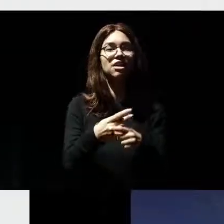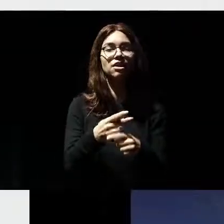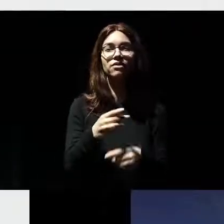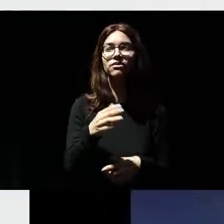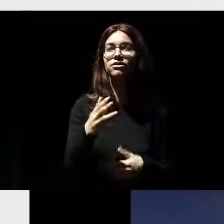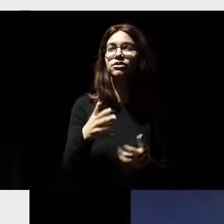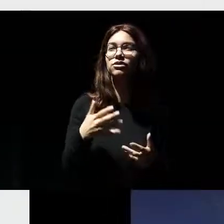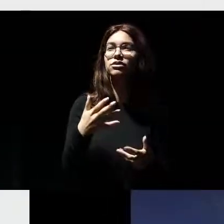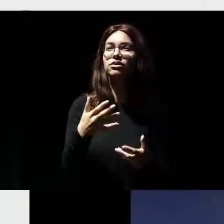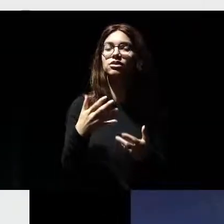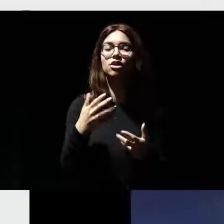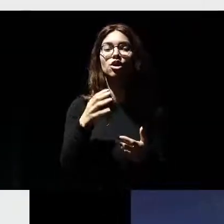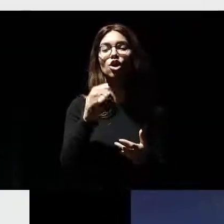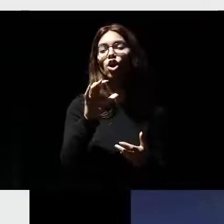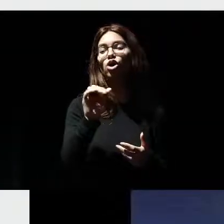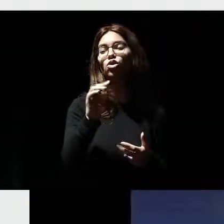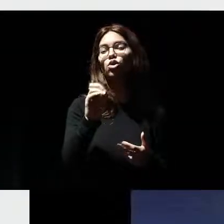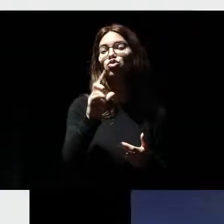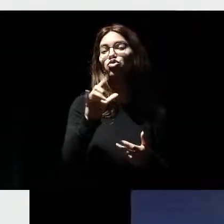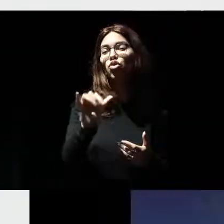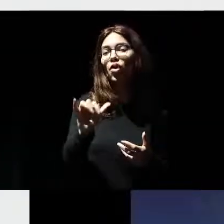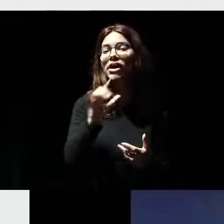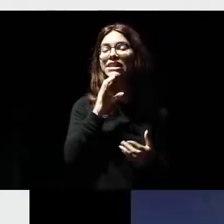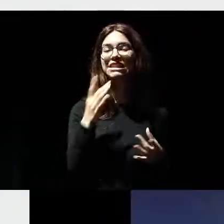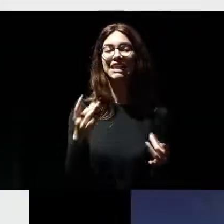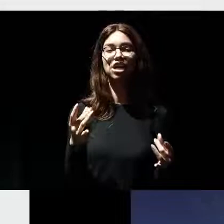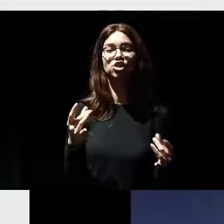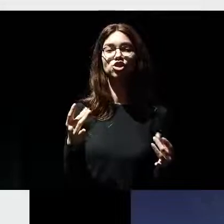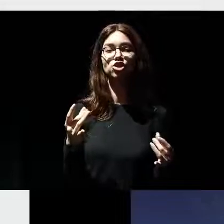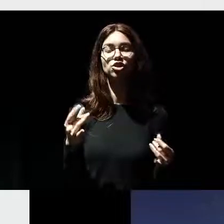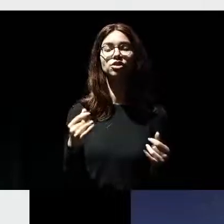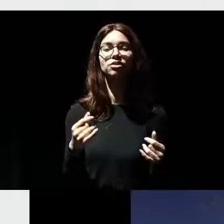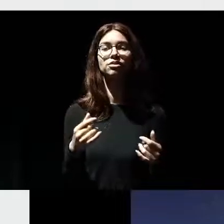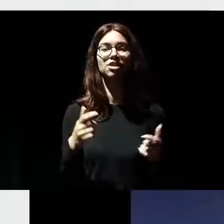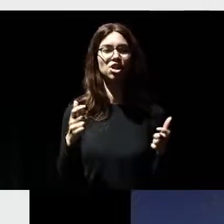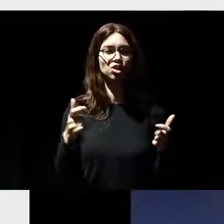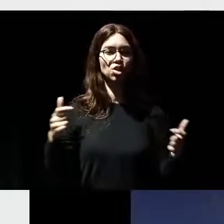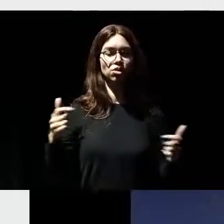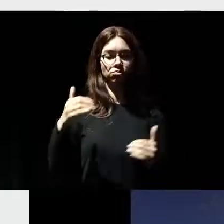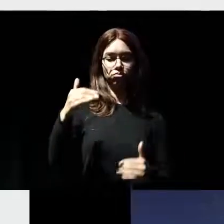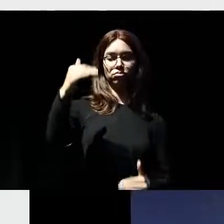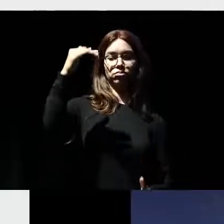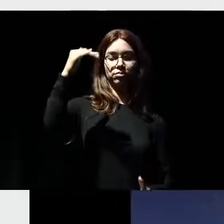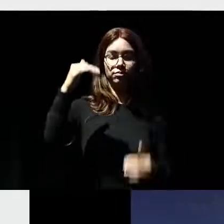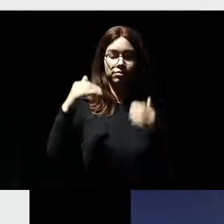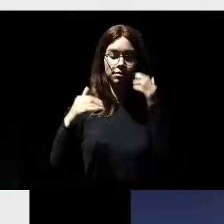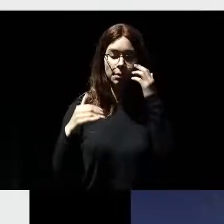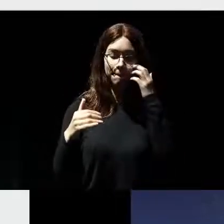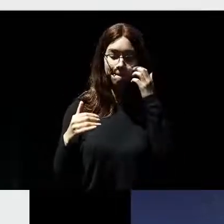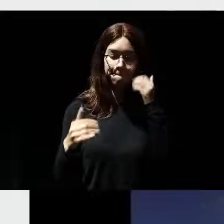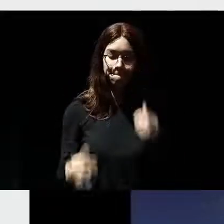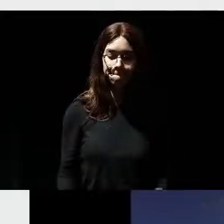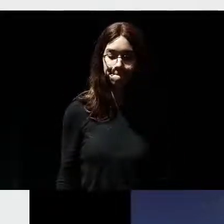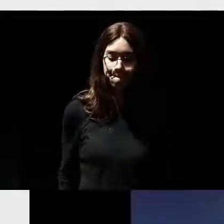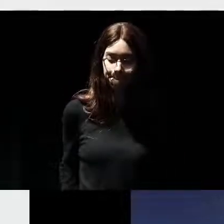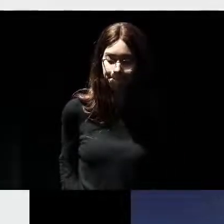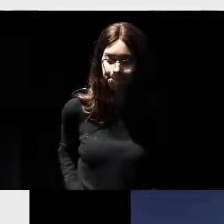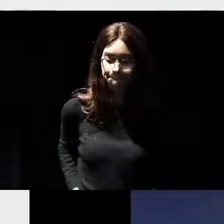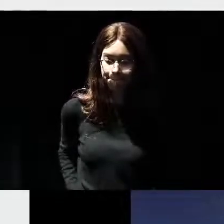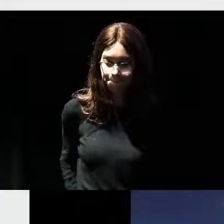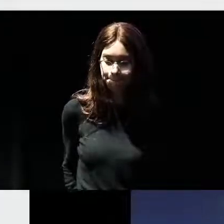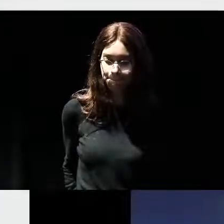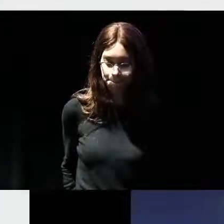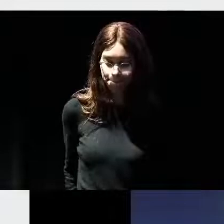or almost a corduroy texture, large in scale, which comes from some